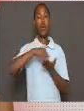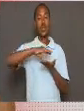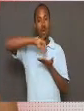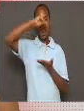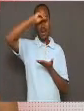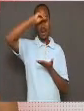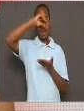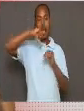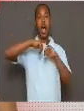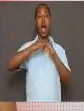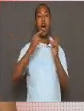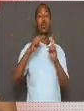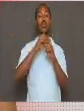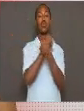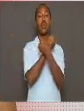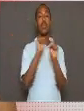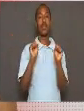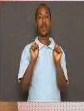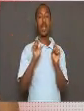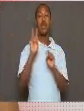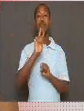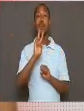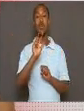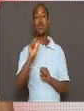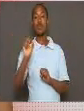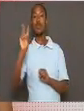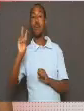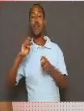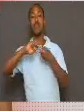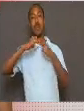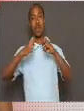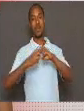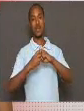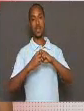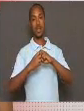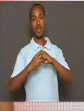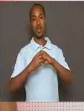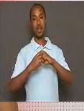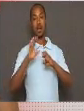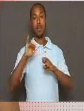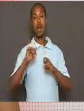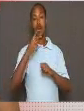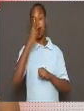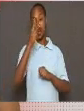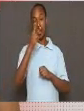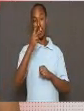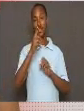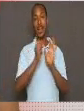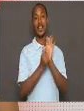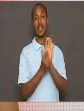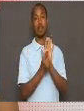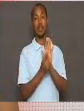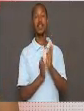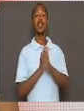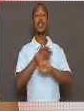We also learned how to solve volume-volume problems by looking at an